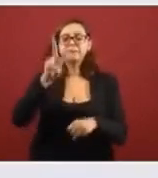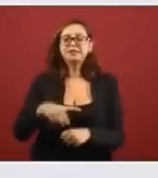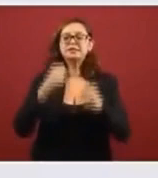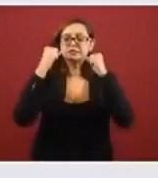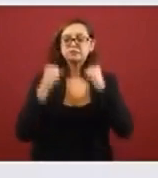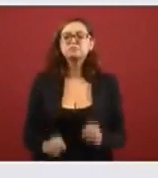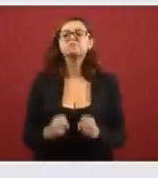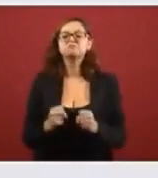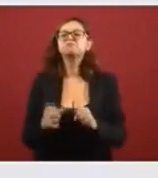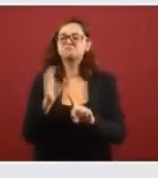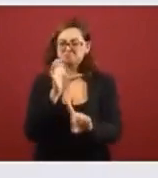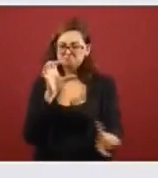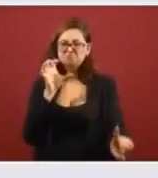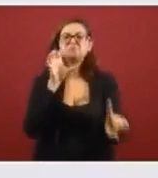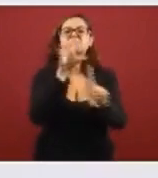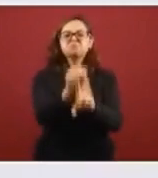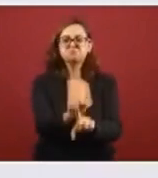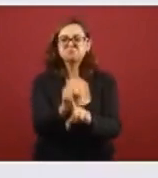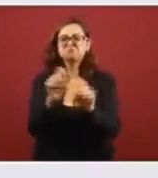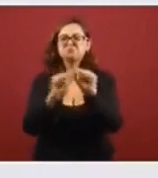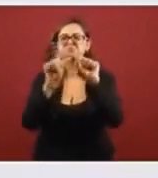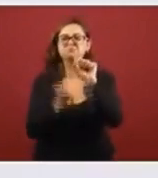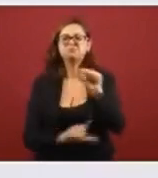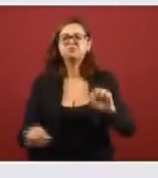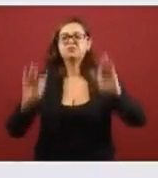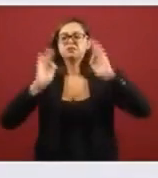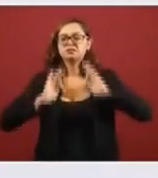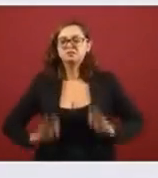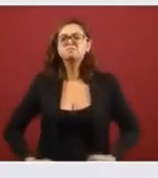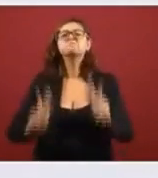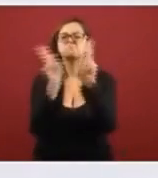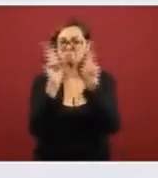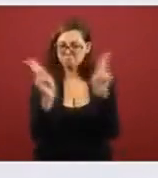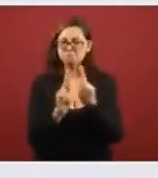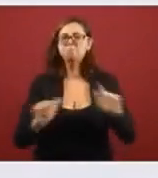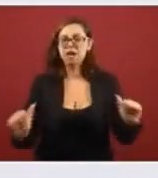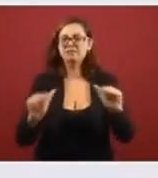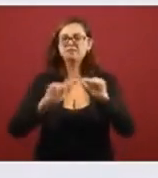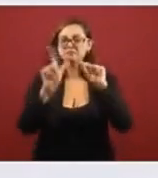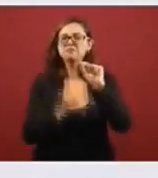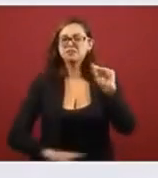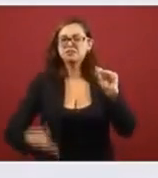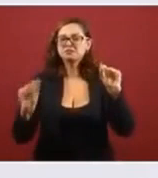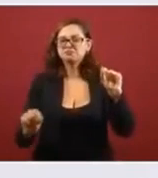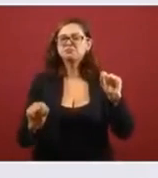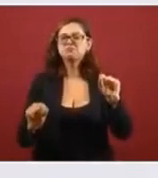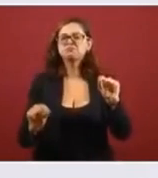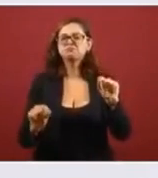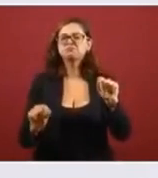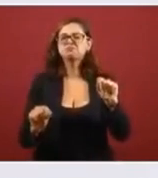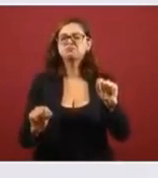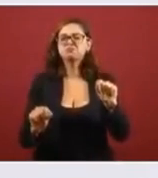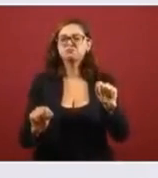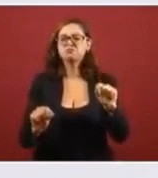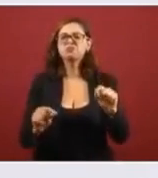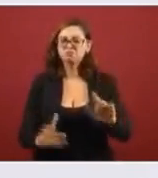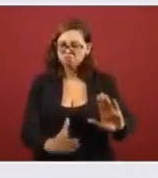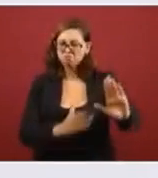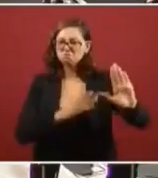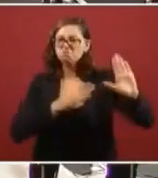that we will gain to make the country serene and peaceful